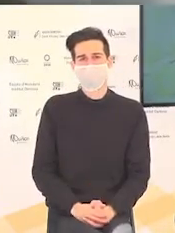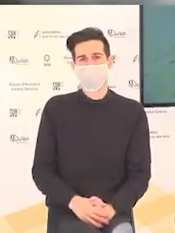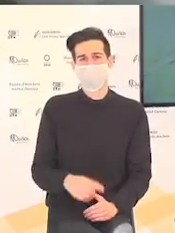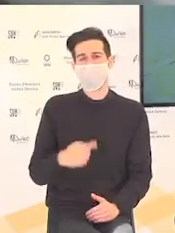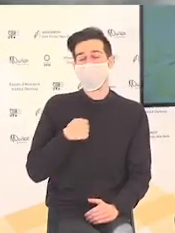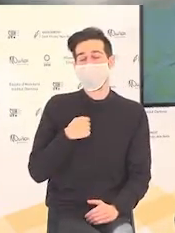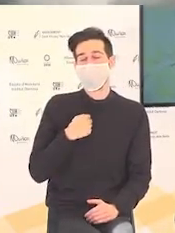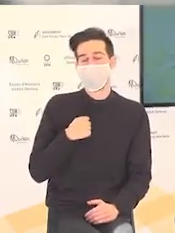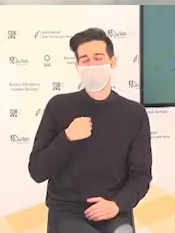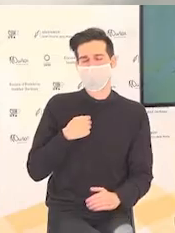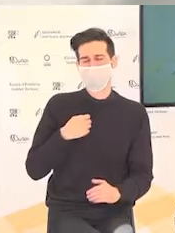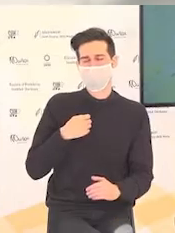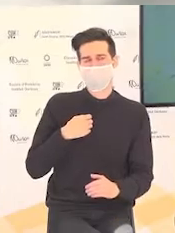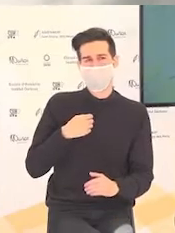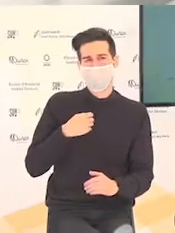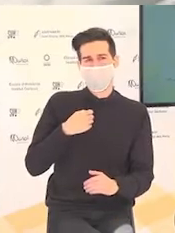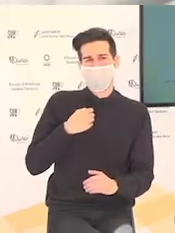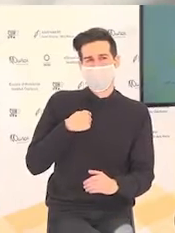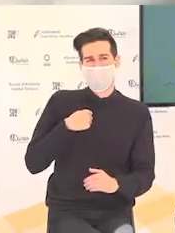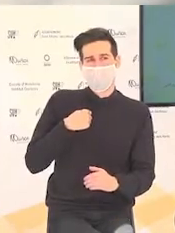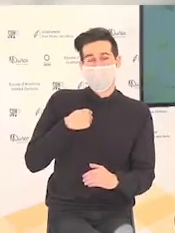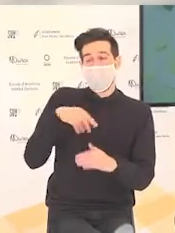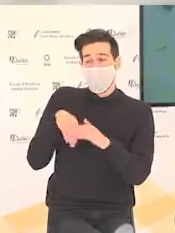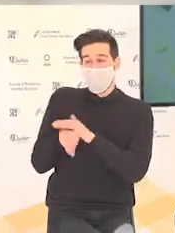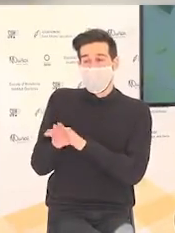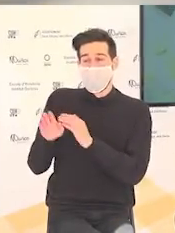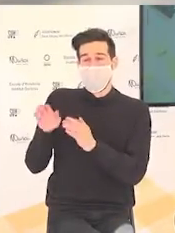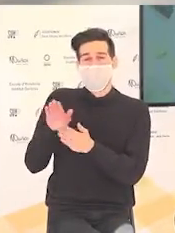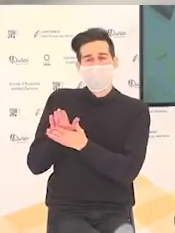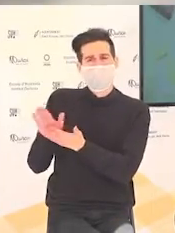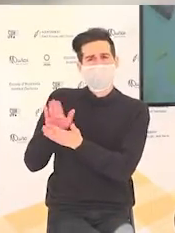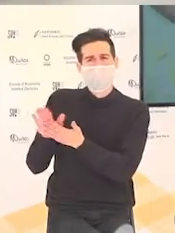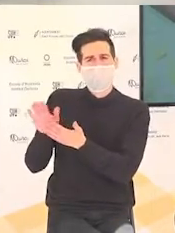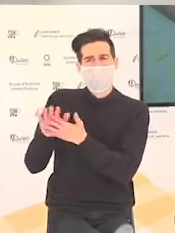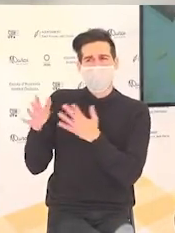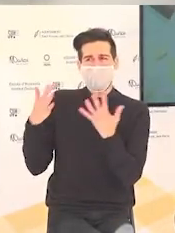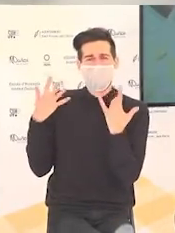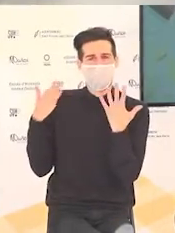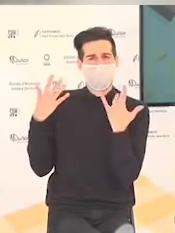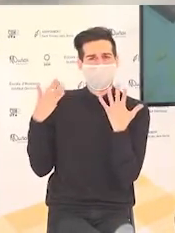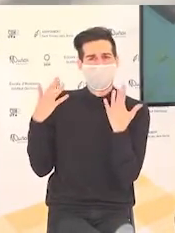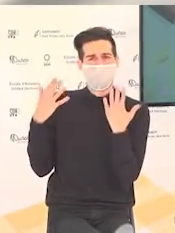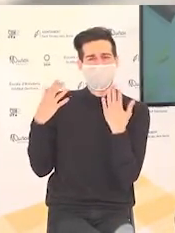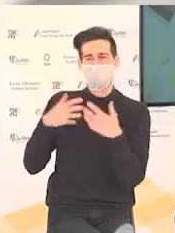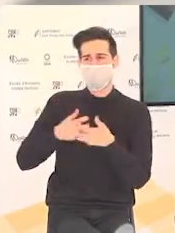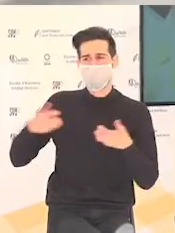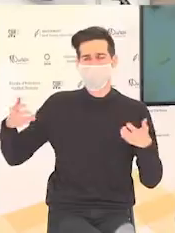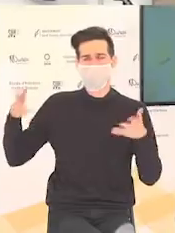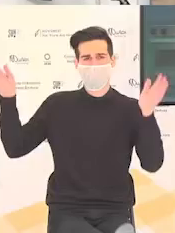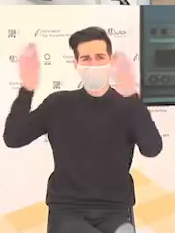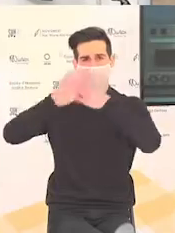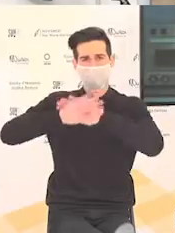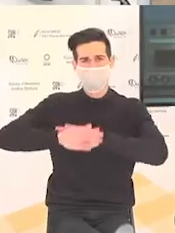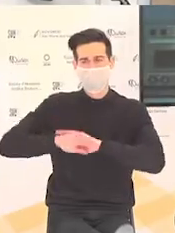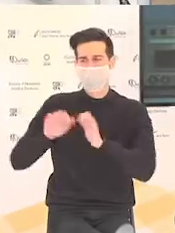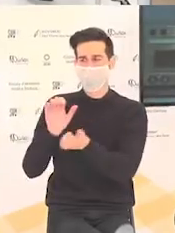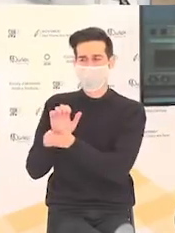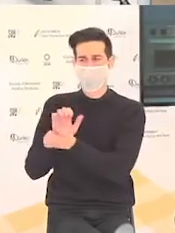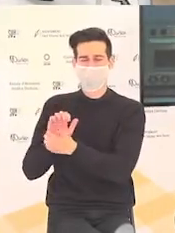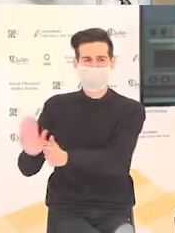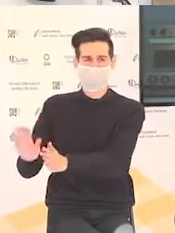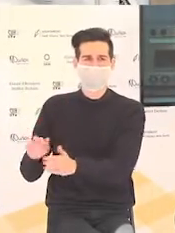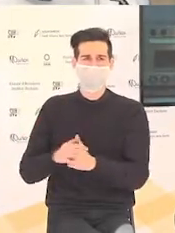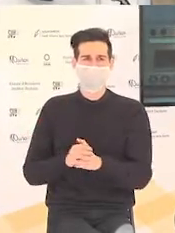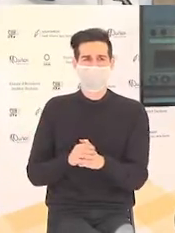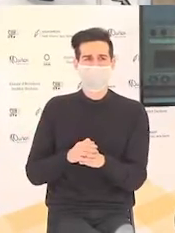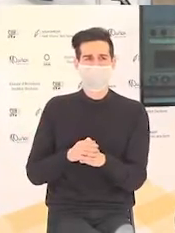lo he dejado reposar, que se seque al aire durante la noche. And I like having nice, nice curls. A mí me gusta